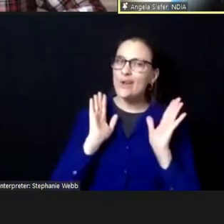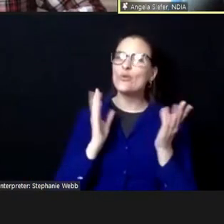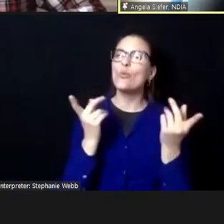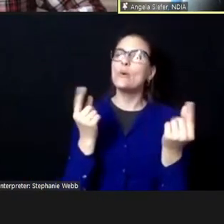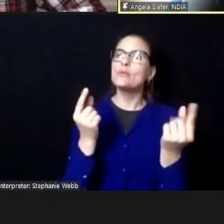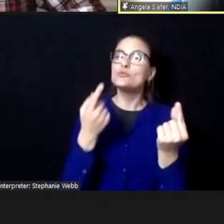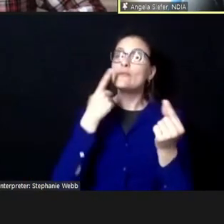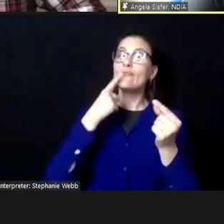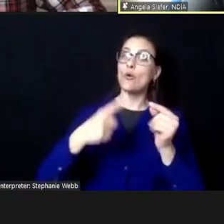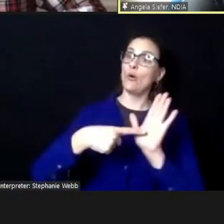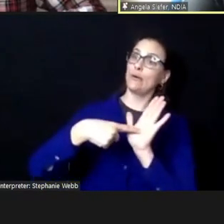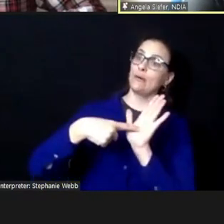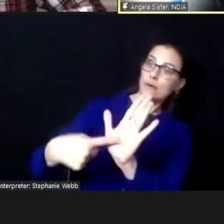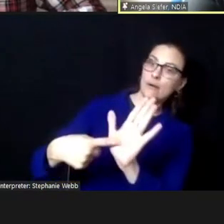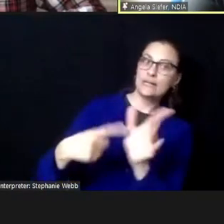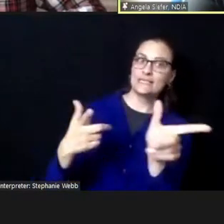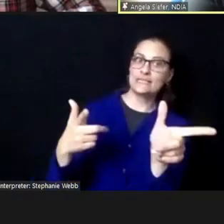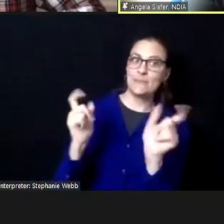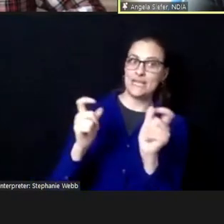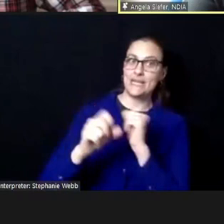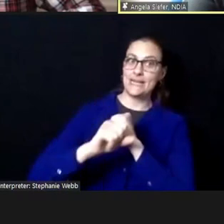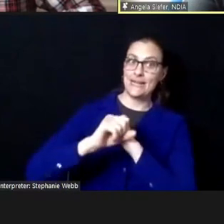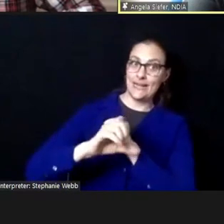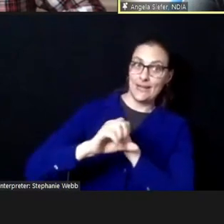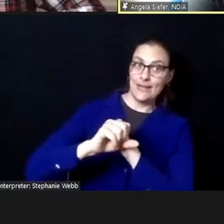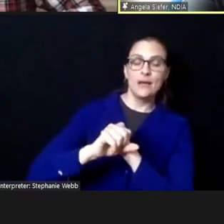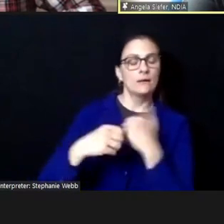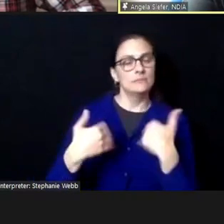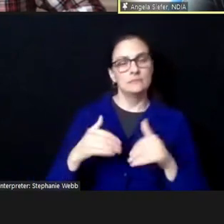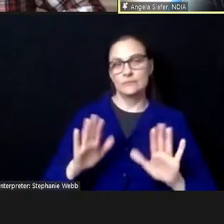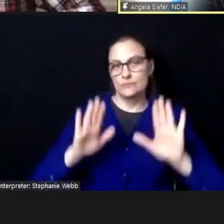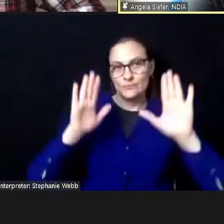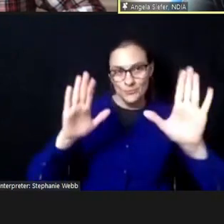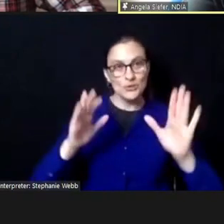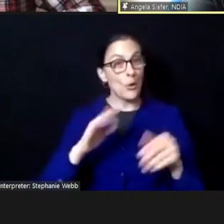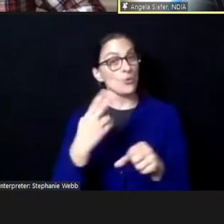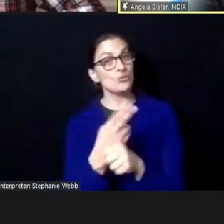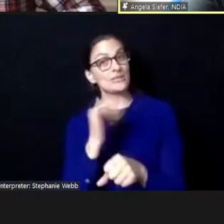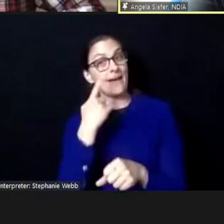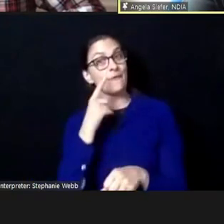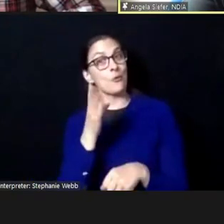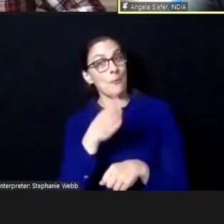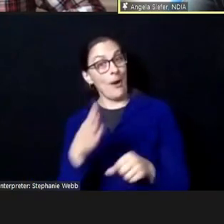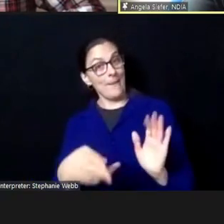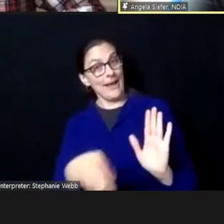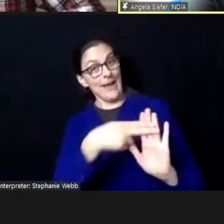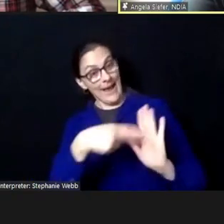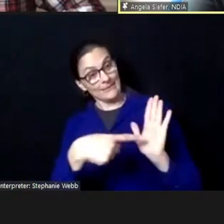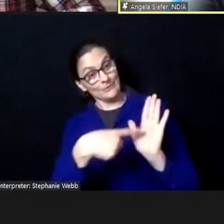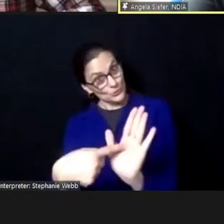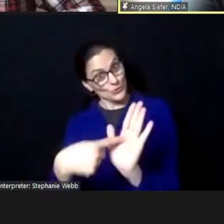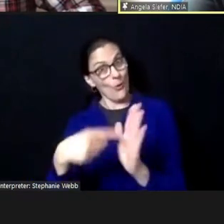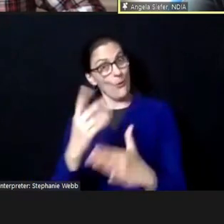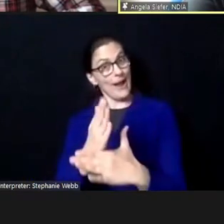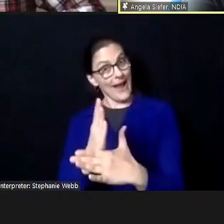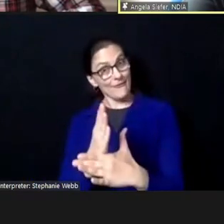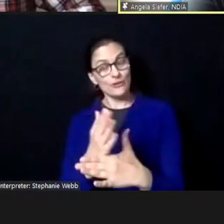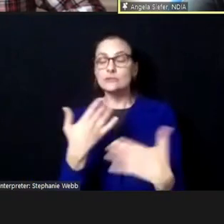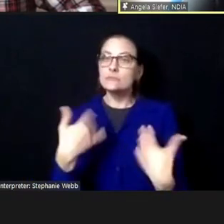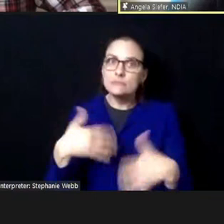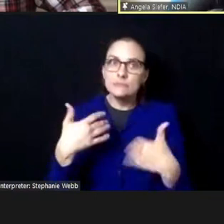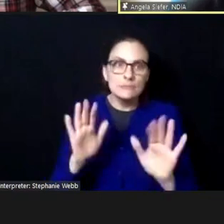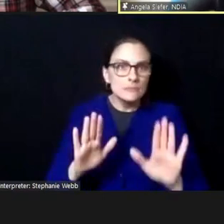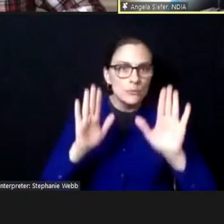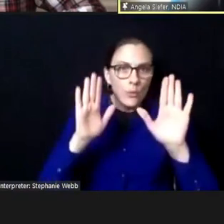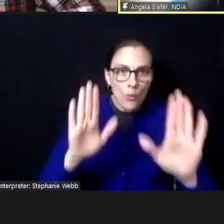the broadband label is a brilliant idea. So thank you, Larry, because it would help lots of folks to be able to,